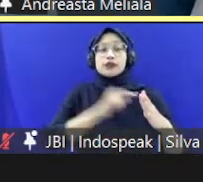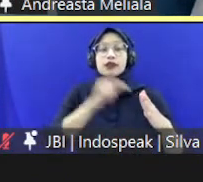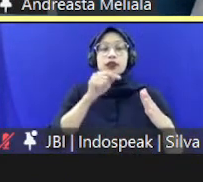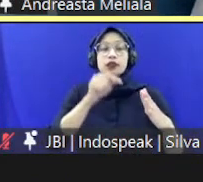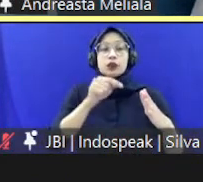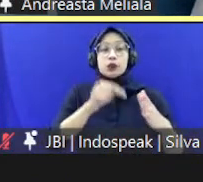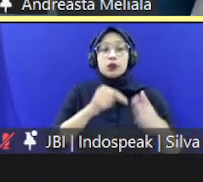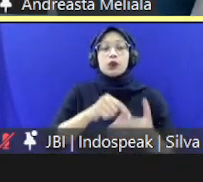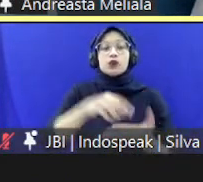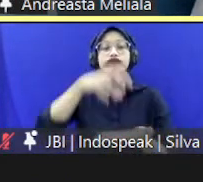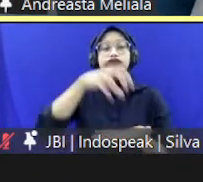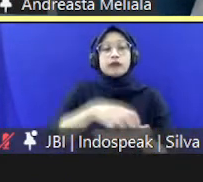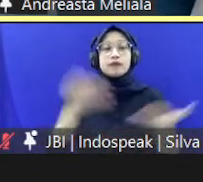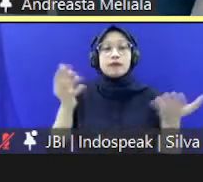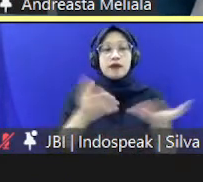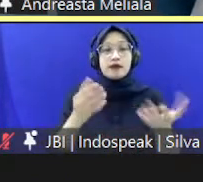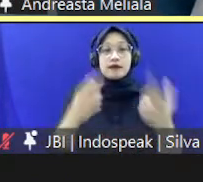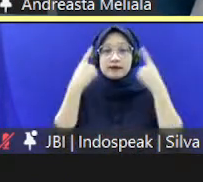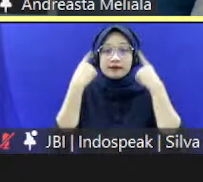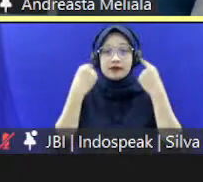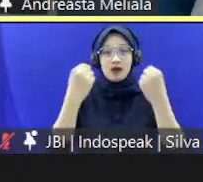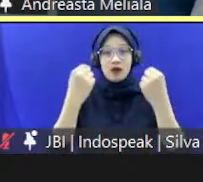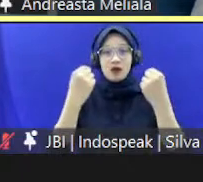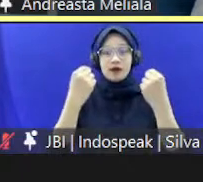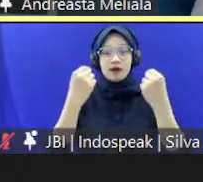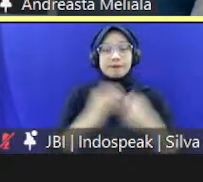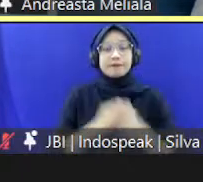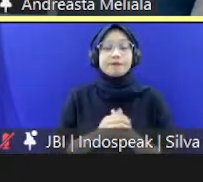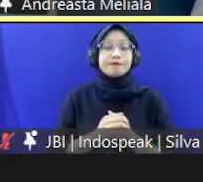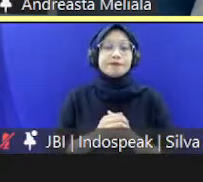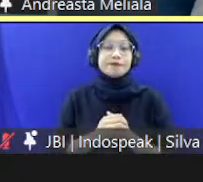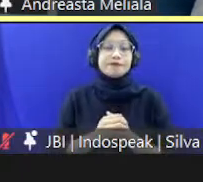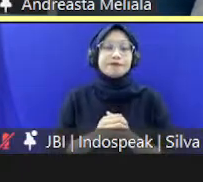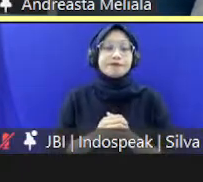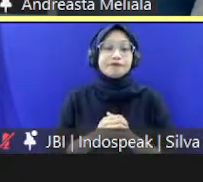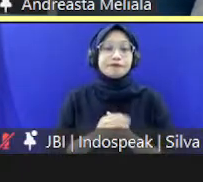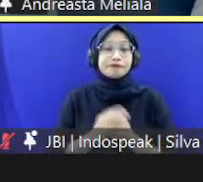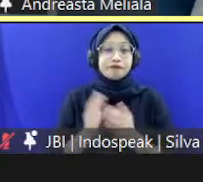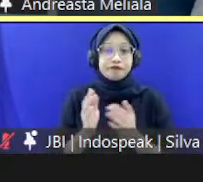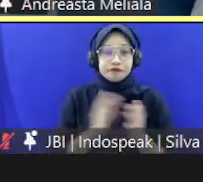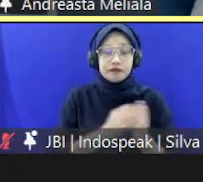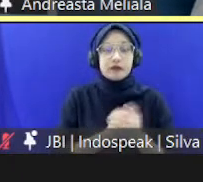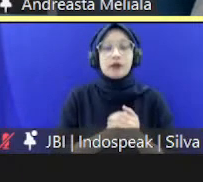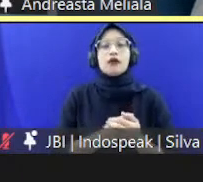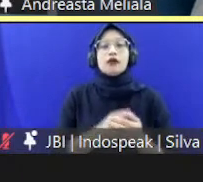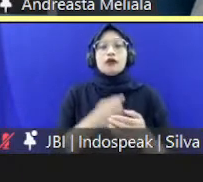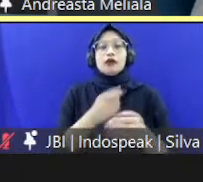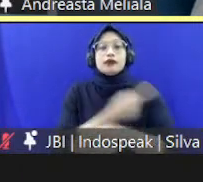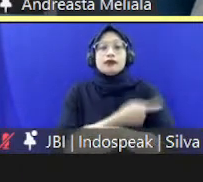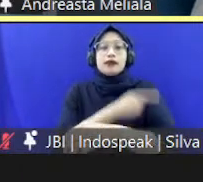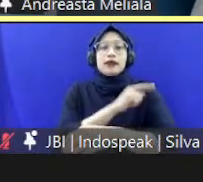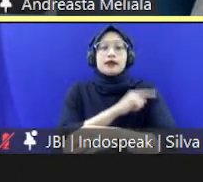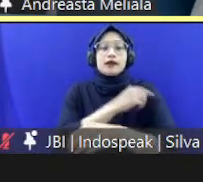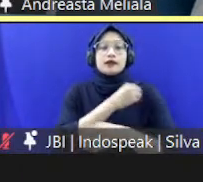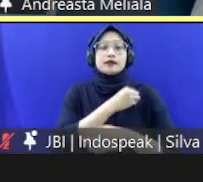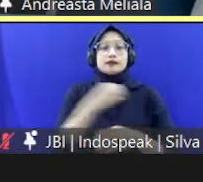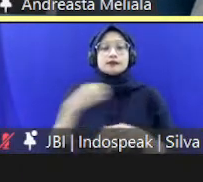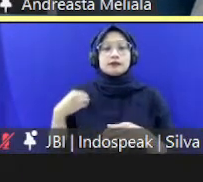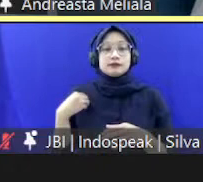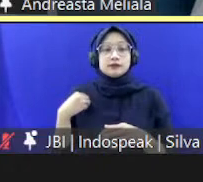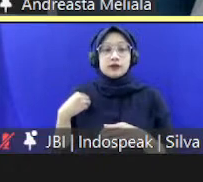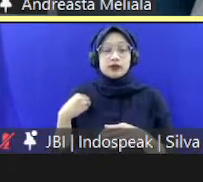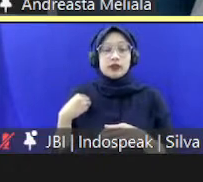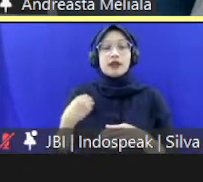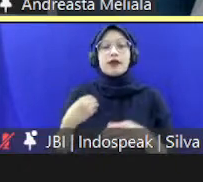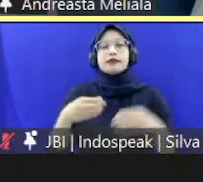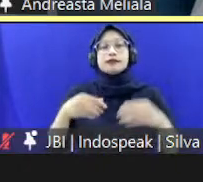Island. And then now we take a look at the medical specialist distributions. And we have a